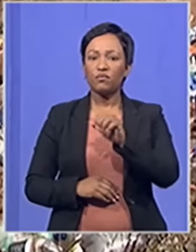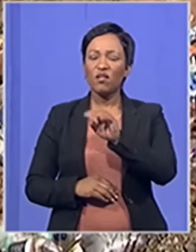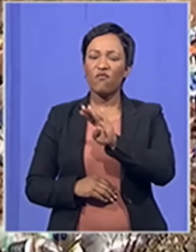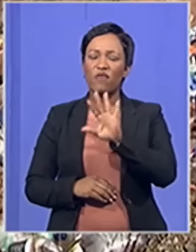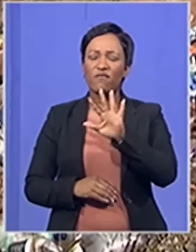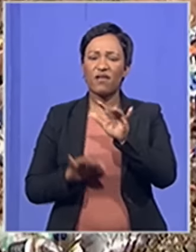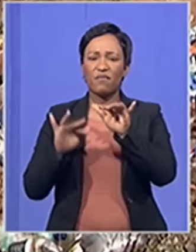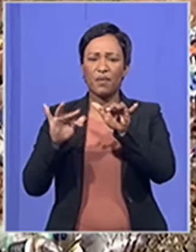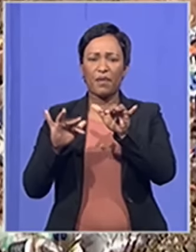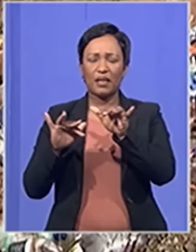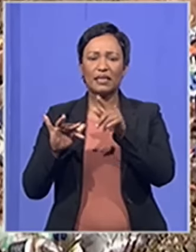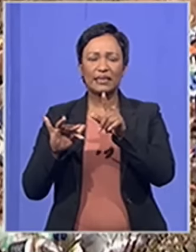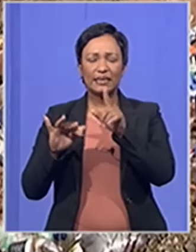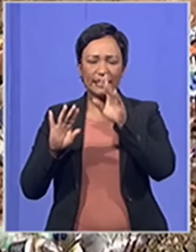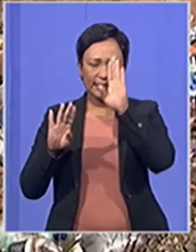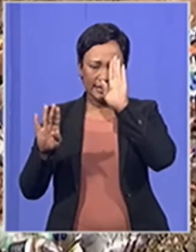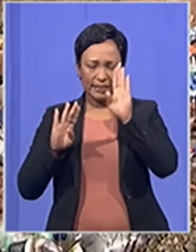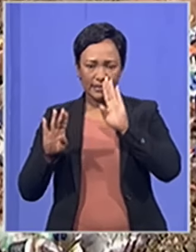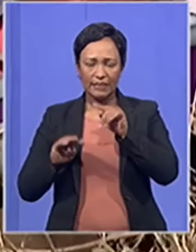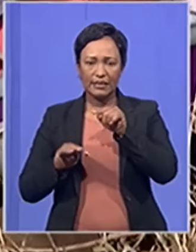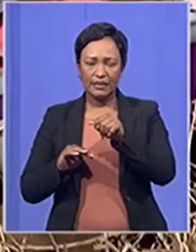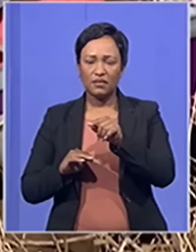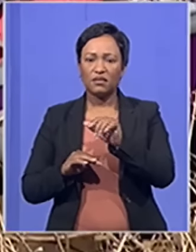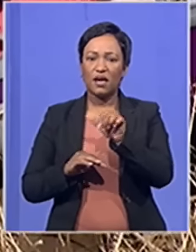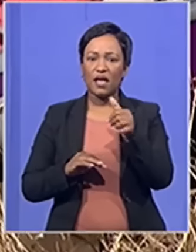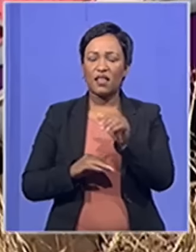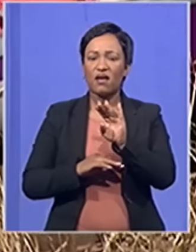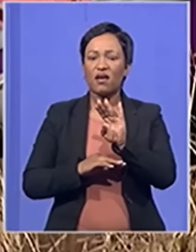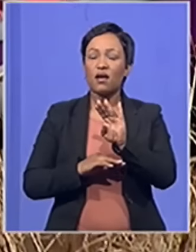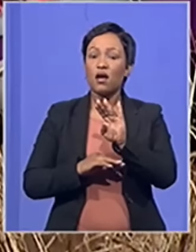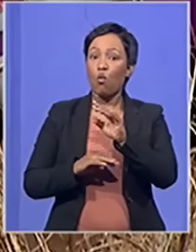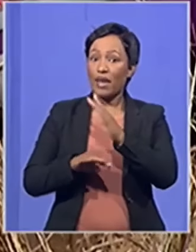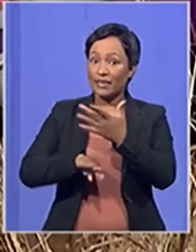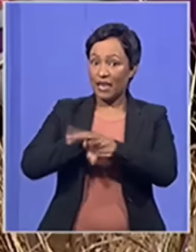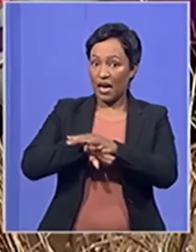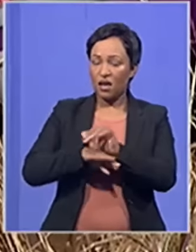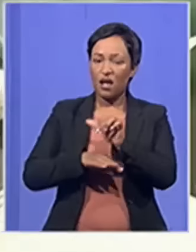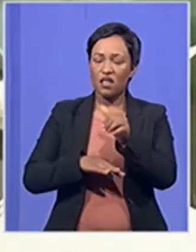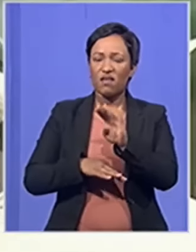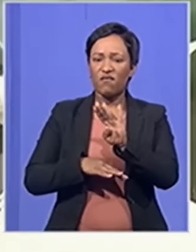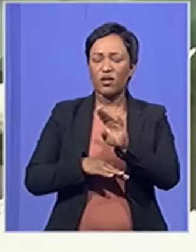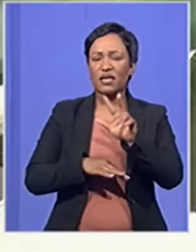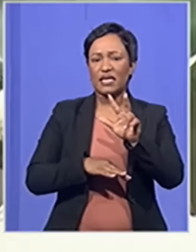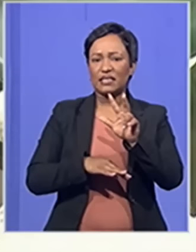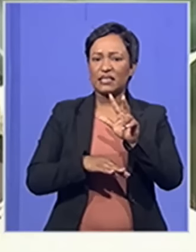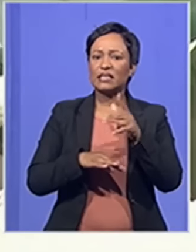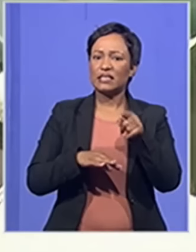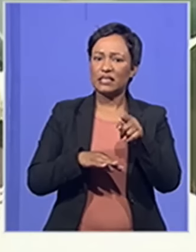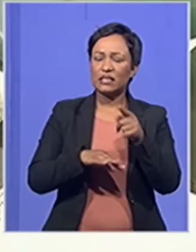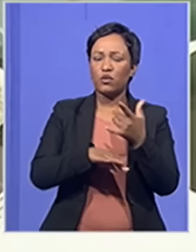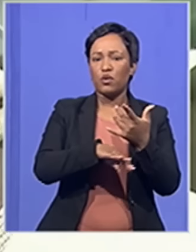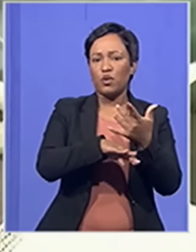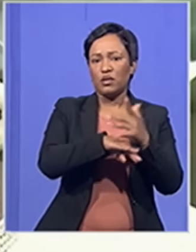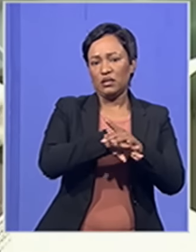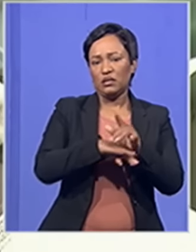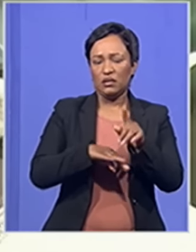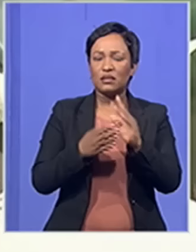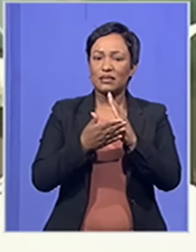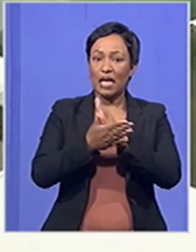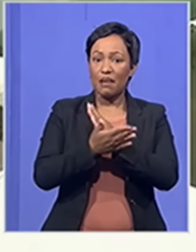kotsi fa ba le 26 ba le kwa bookelong mme bangwe ba okilwe le go romelwa gae. Bangwe